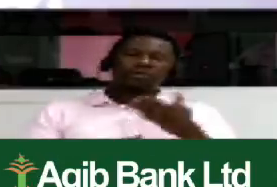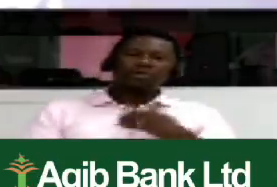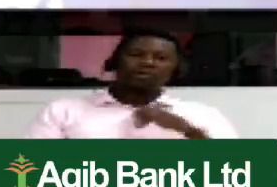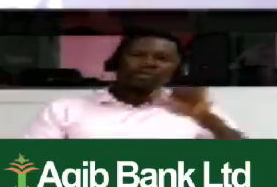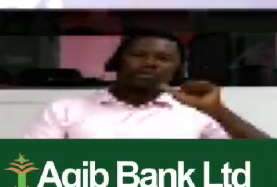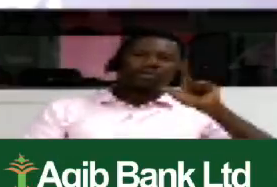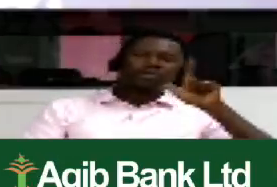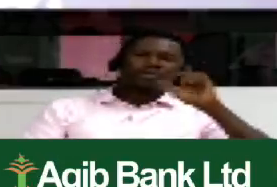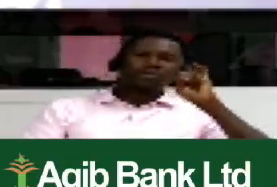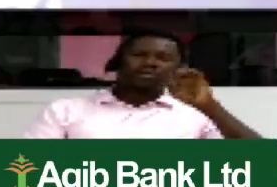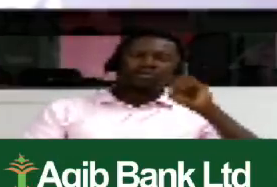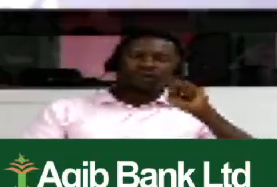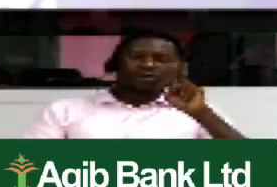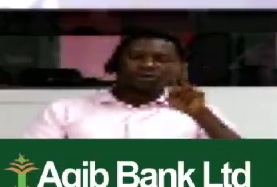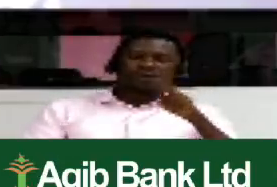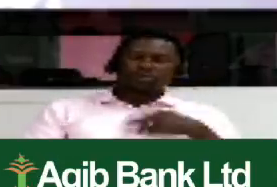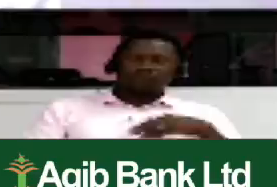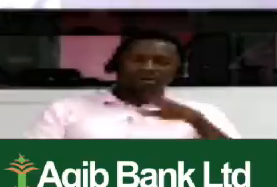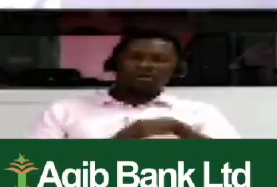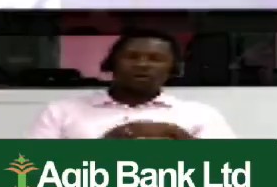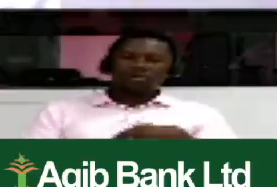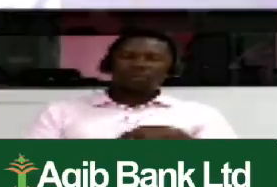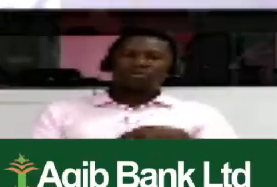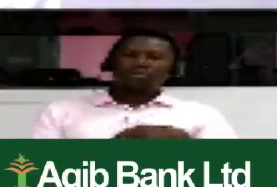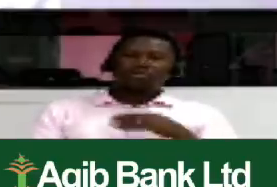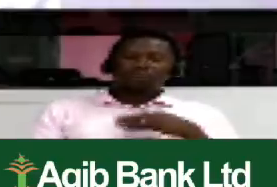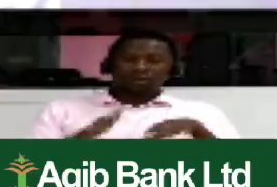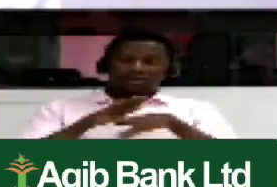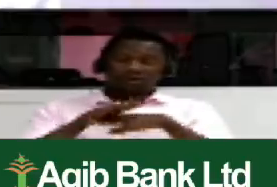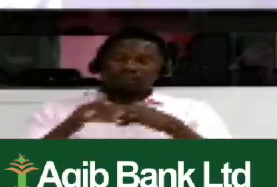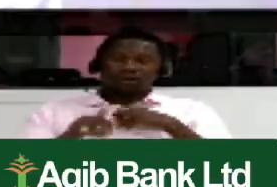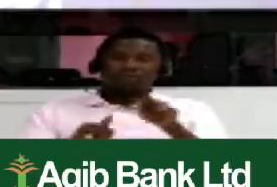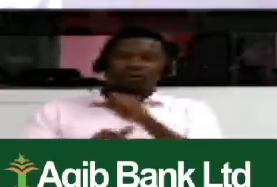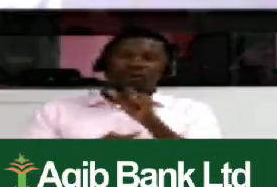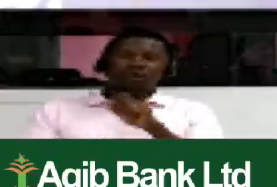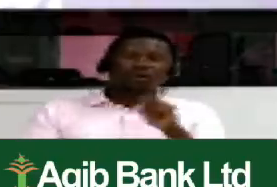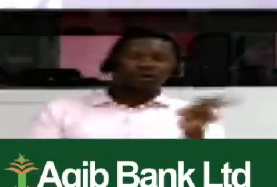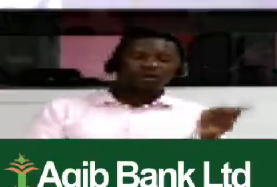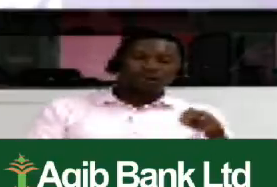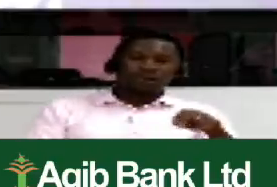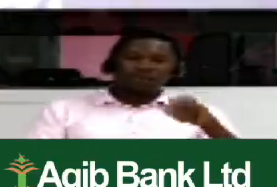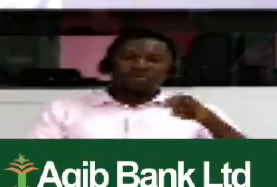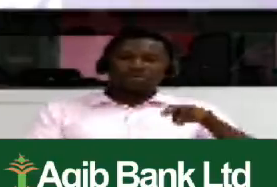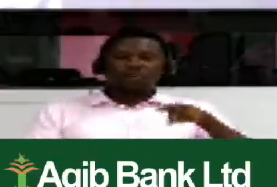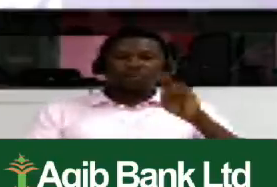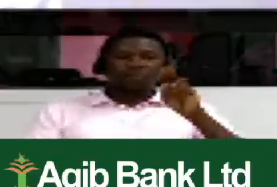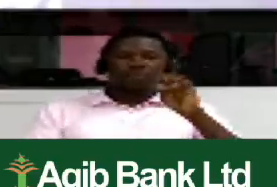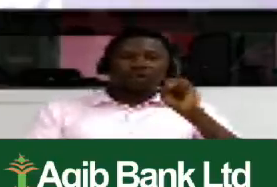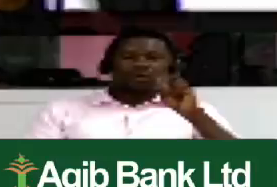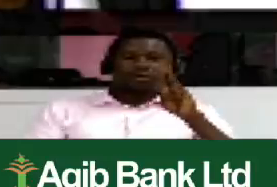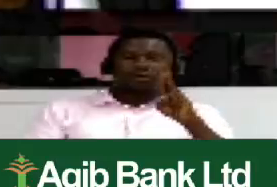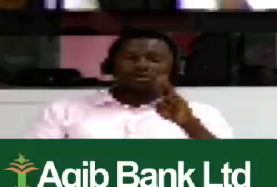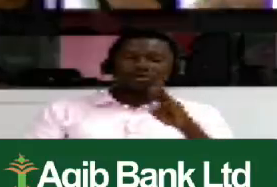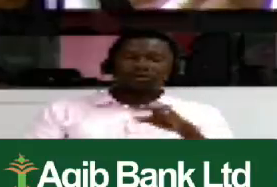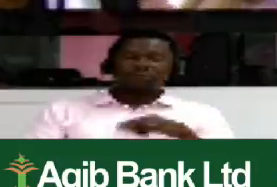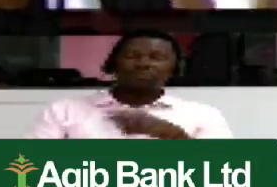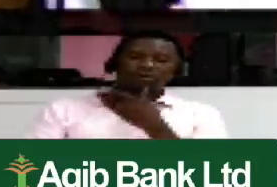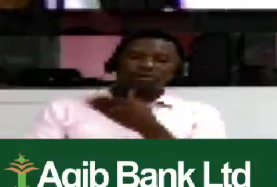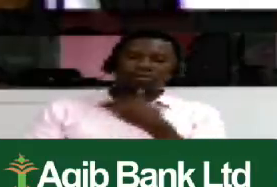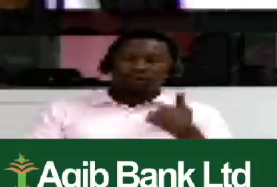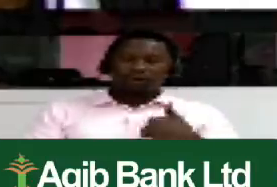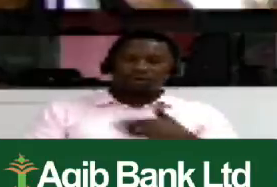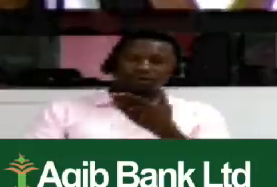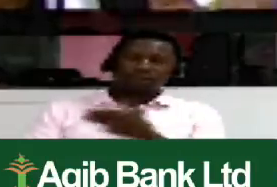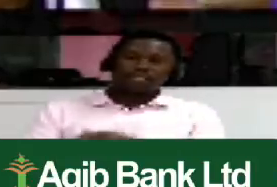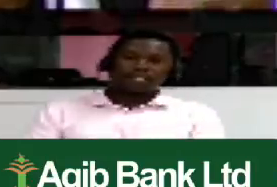acting on our behalf with the rest of the other Gamsu officials. So we only have 25 minutes left. Can